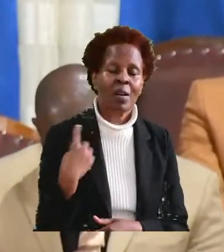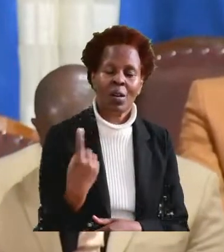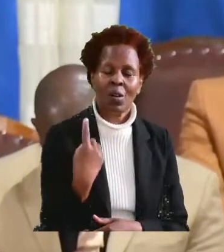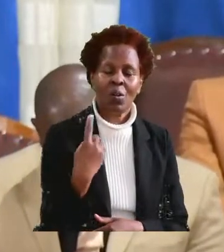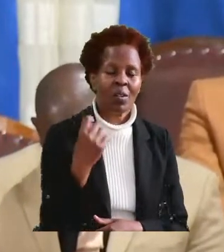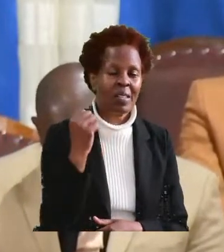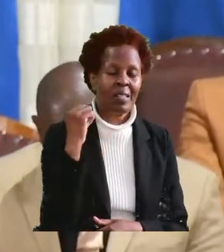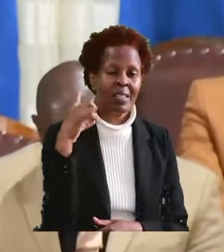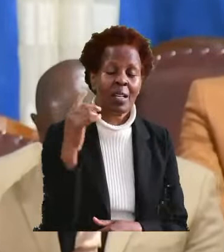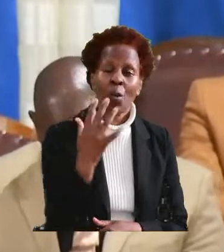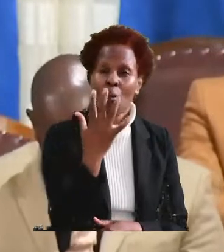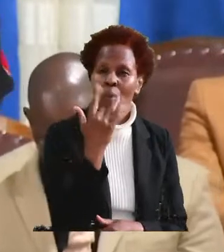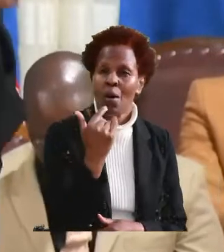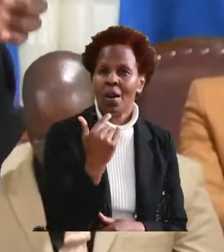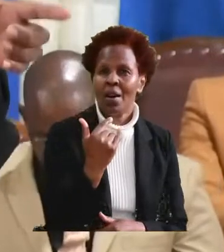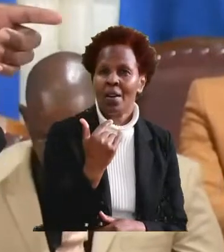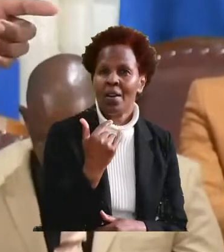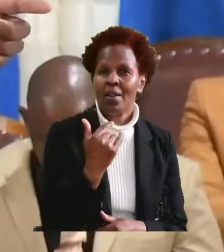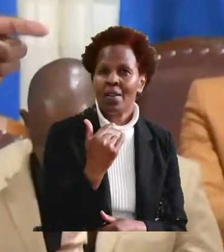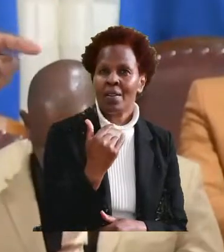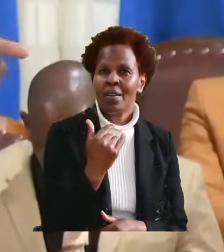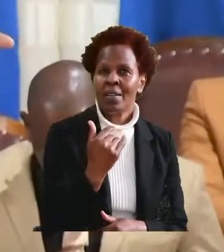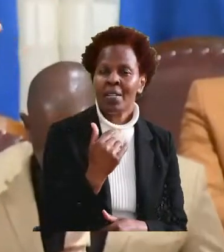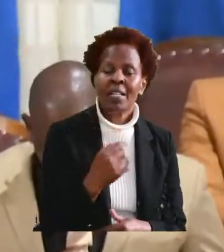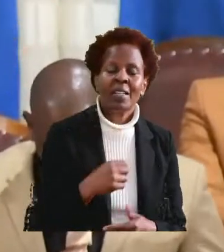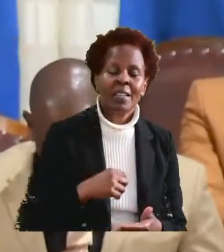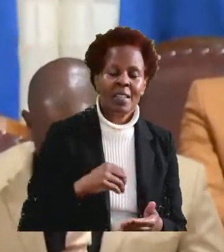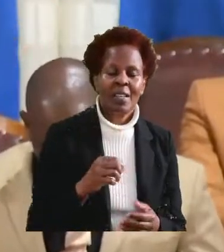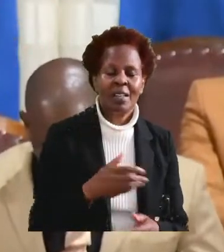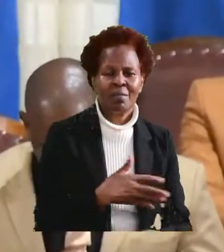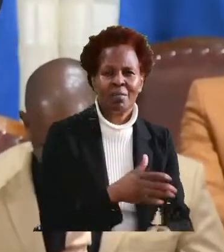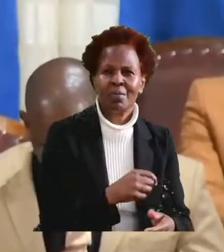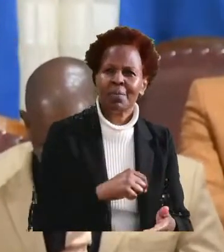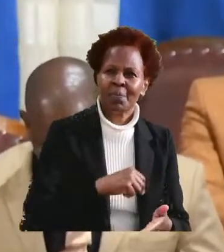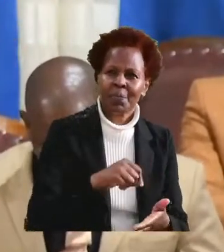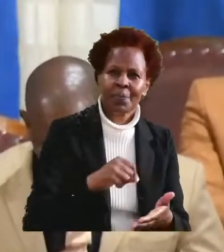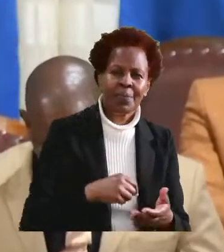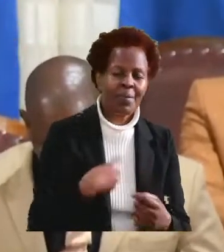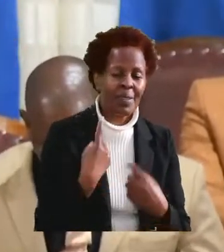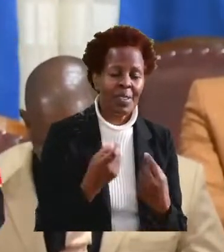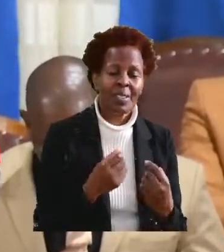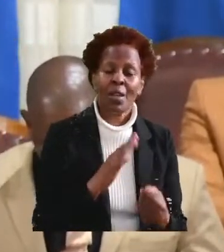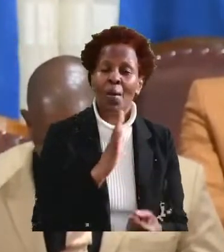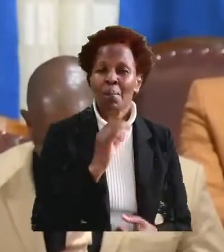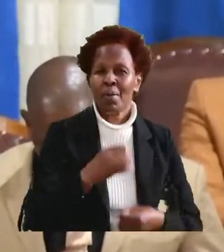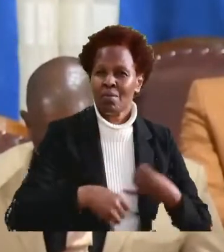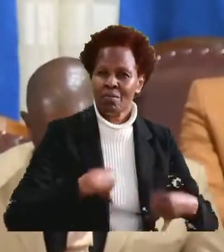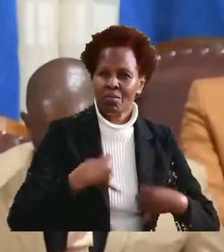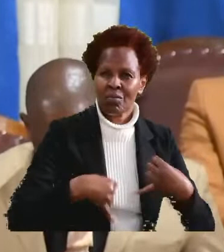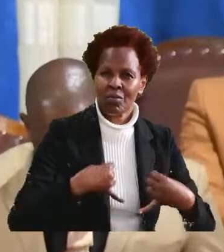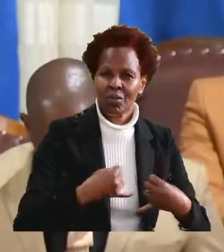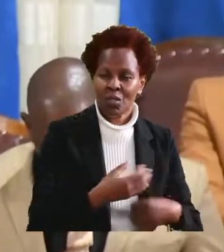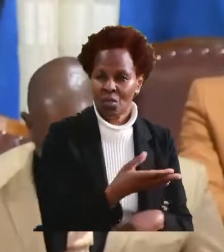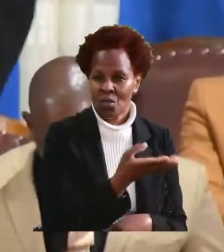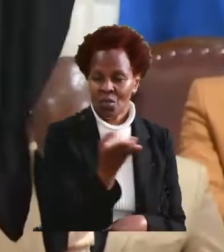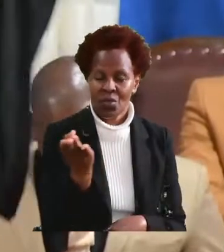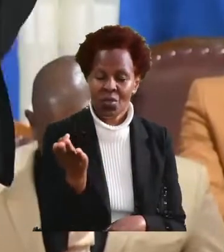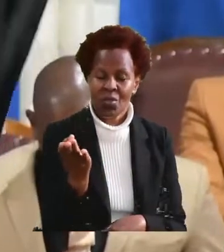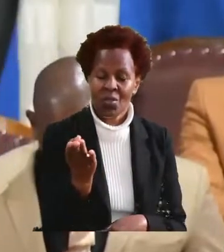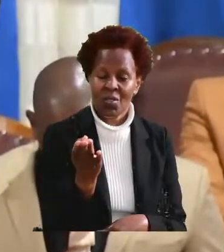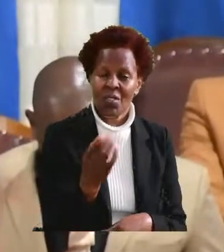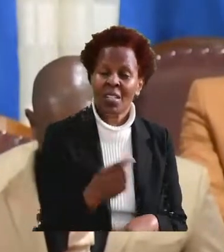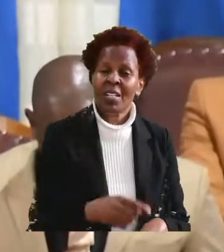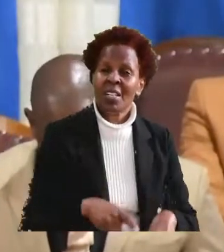understand why. And then the hymn writer says, cheer up, my brother, cheer up my sister, live in